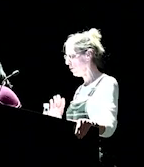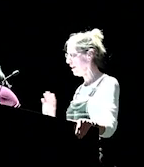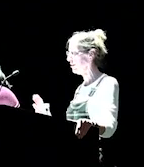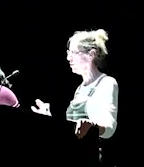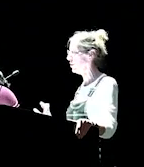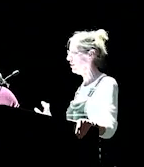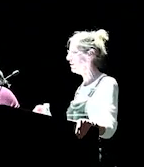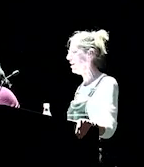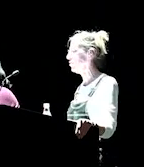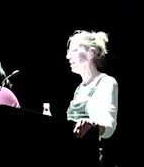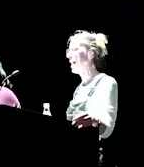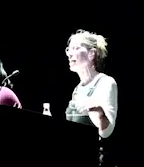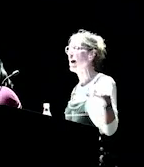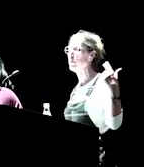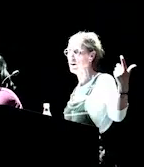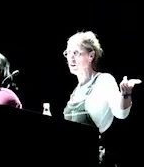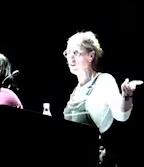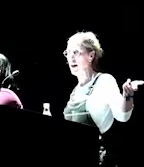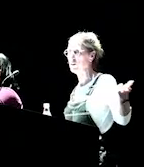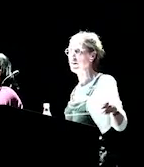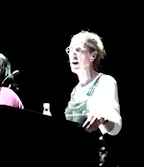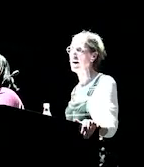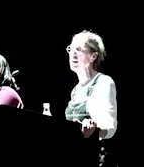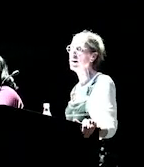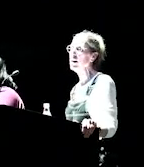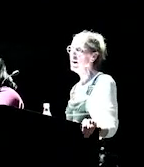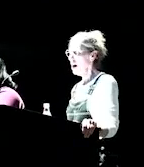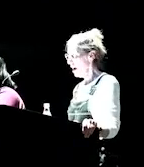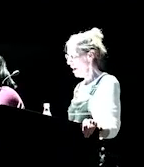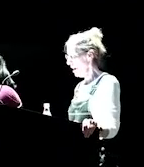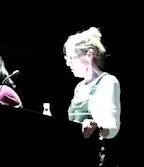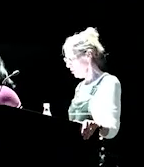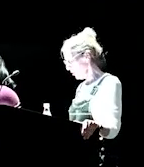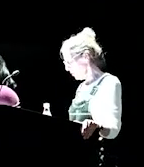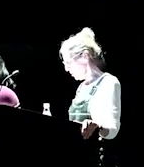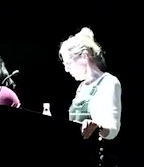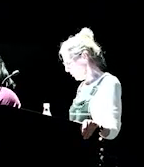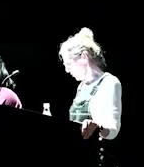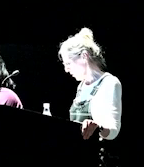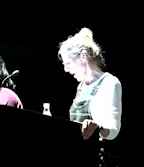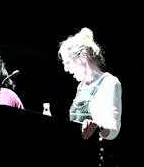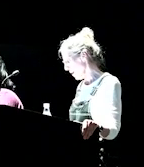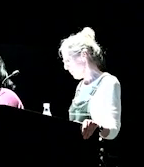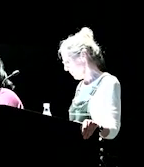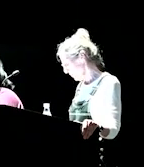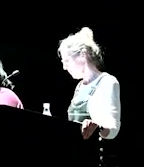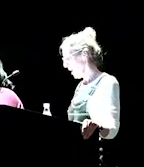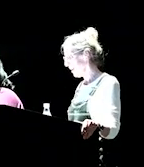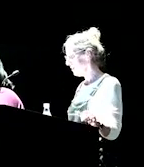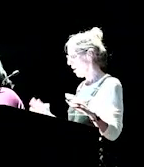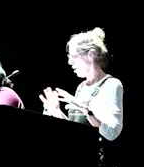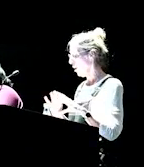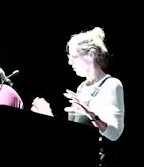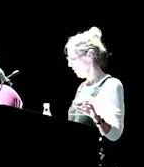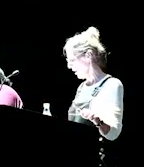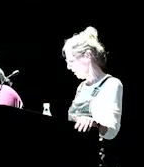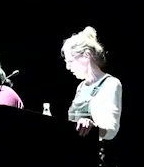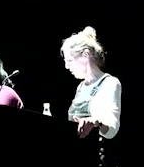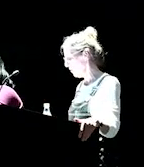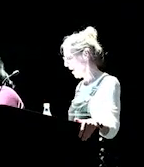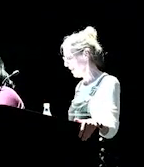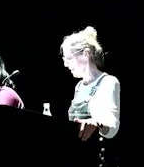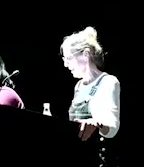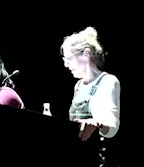teams across the organization and partners outside to create products that all